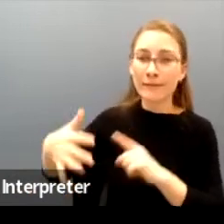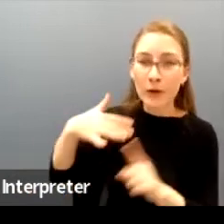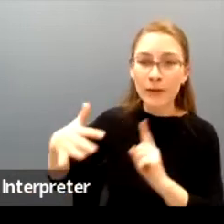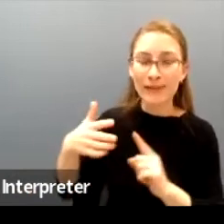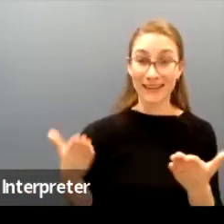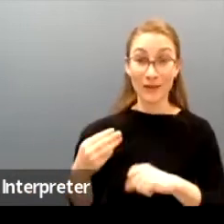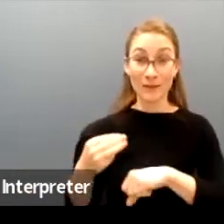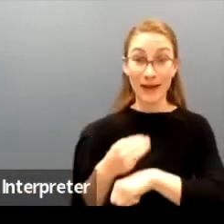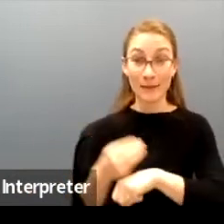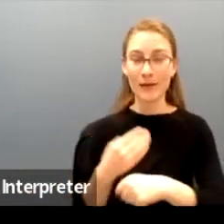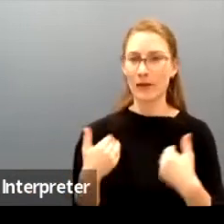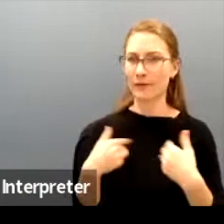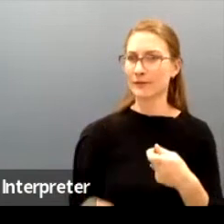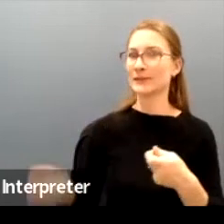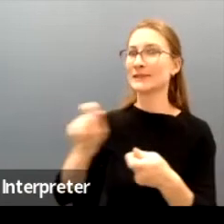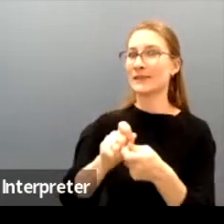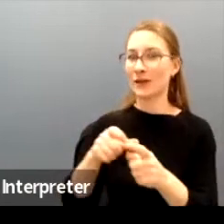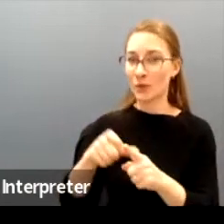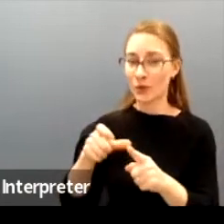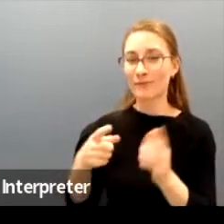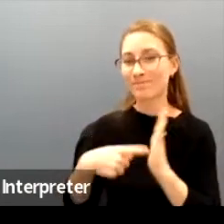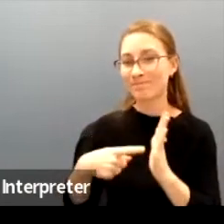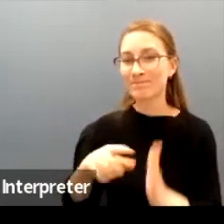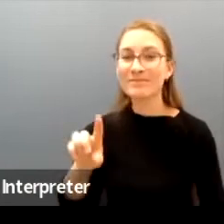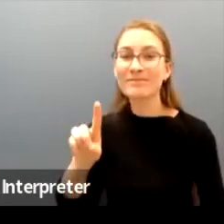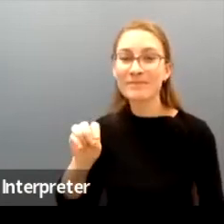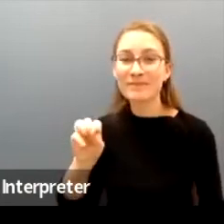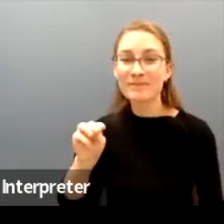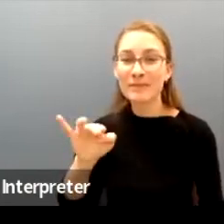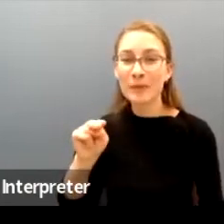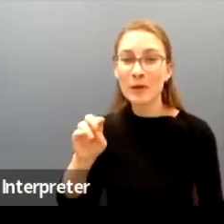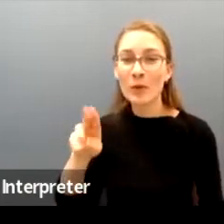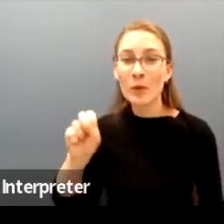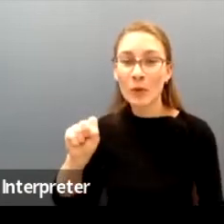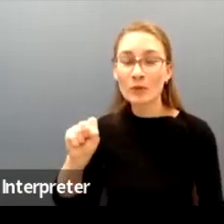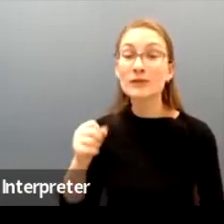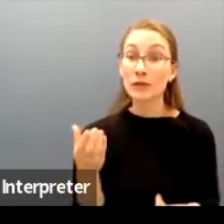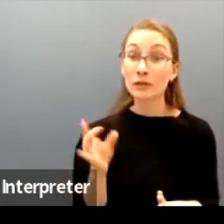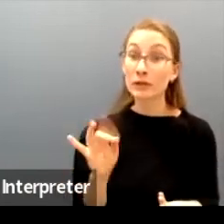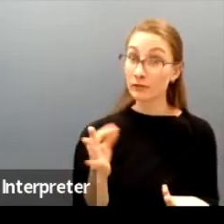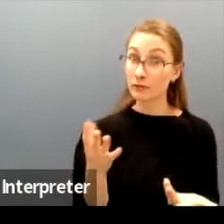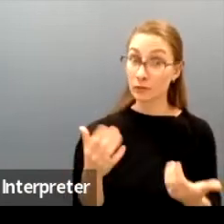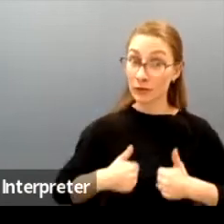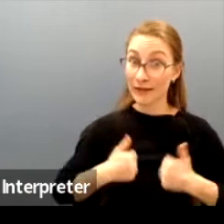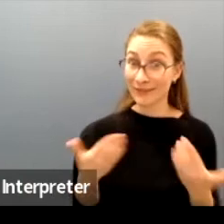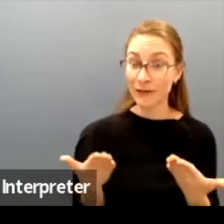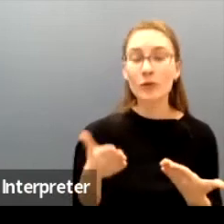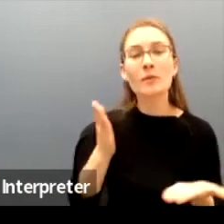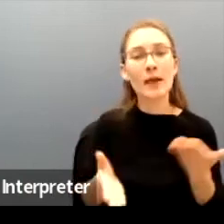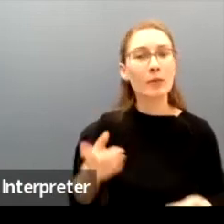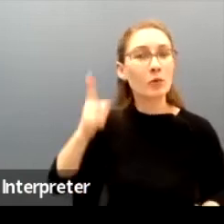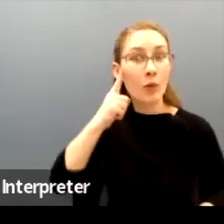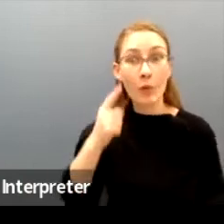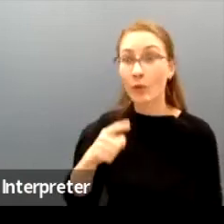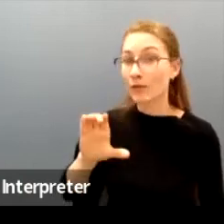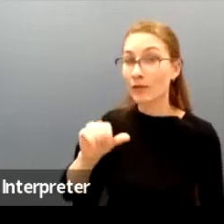topic specific words like Domino's. I know maybe if you live in Miami, you might hear Domino's fairly frequently, or croqueta or café con leche, but outside of Miami, you